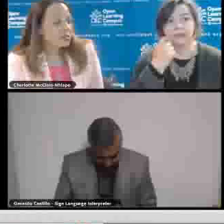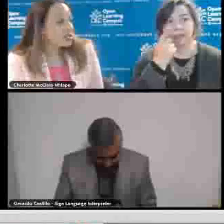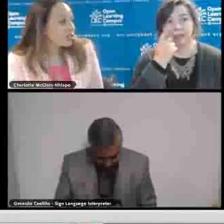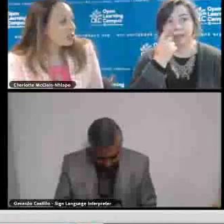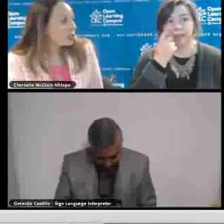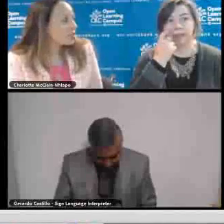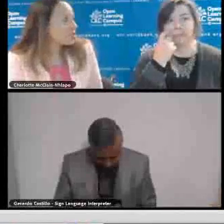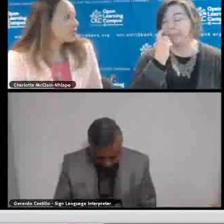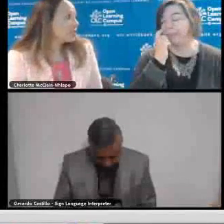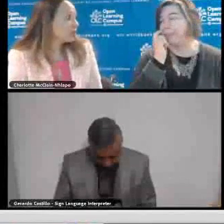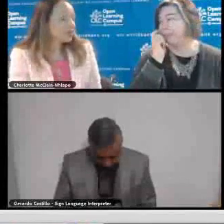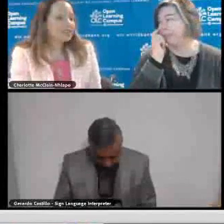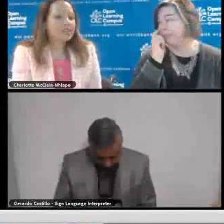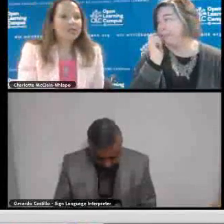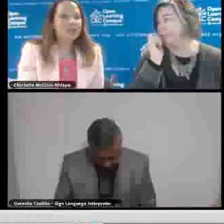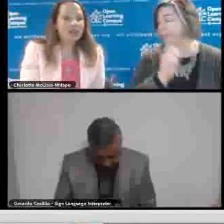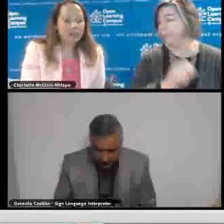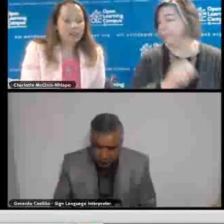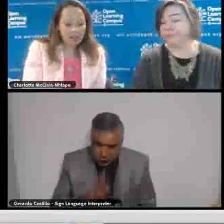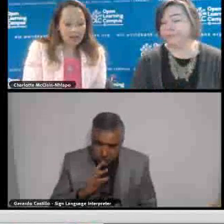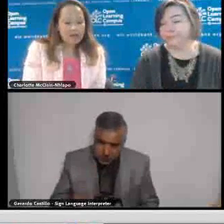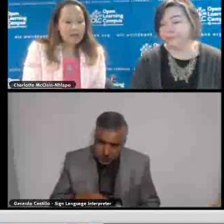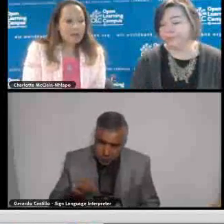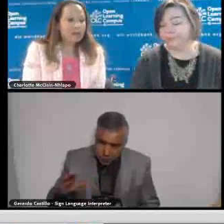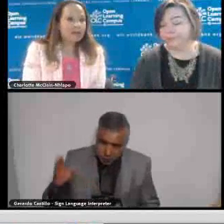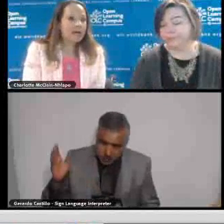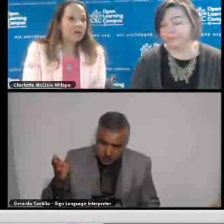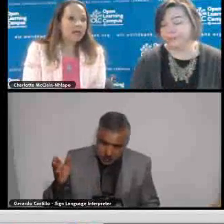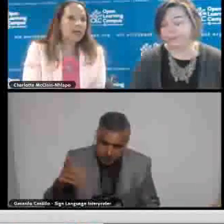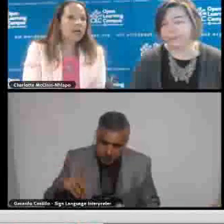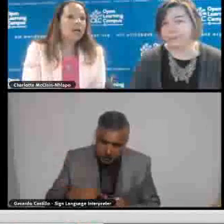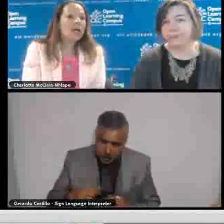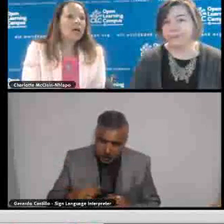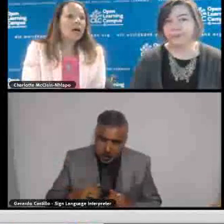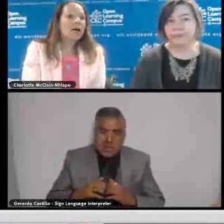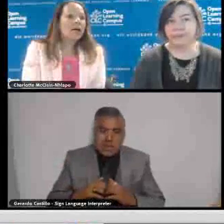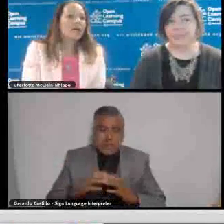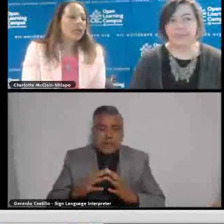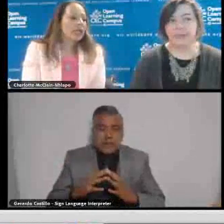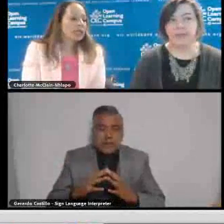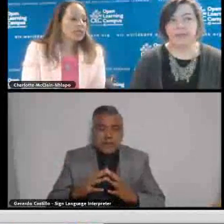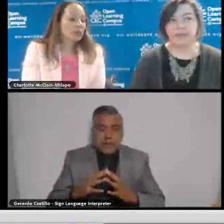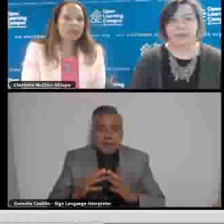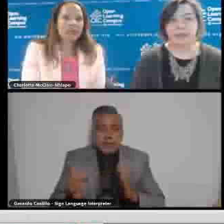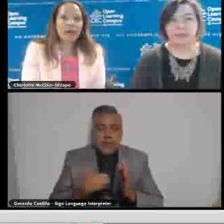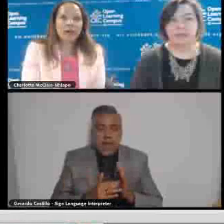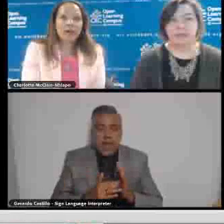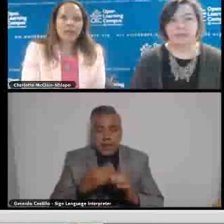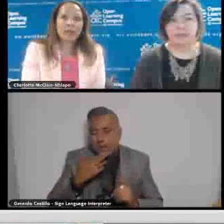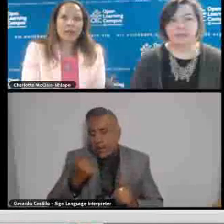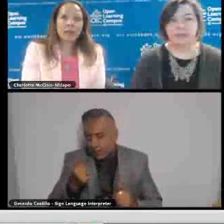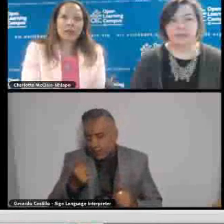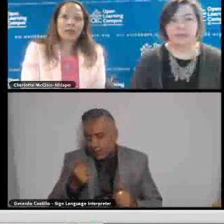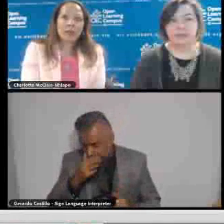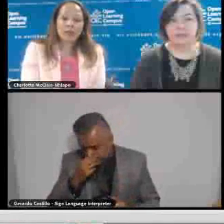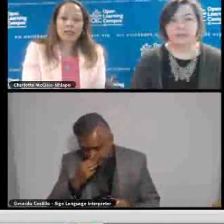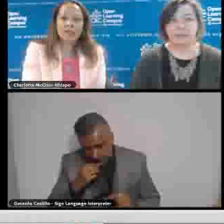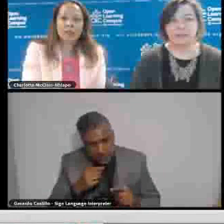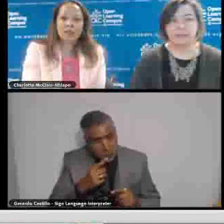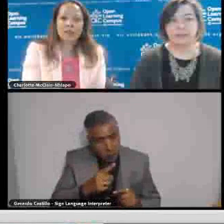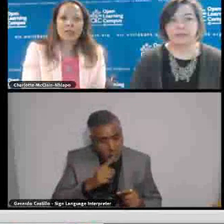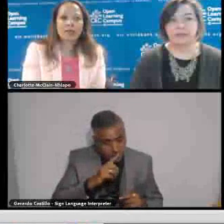You mentioned in your presentation, Margaret, building back better. And one of our